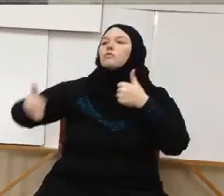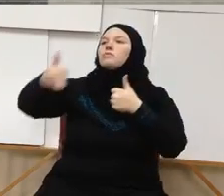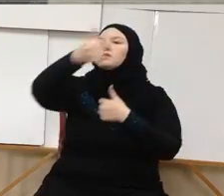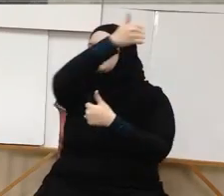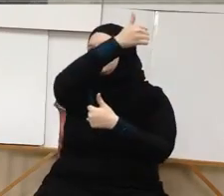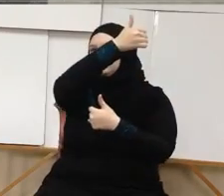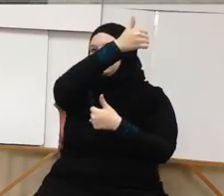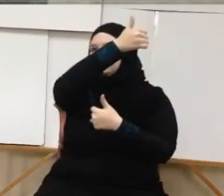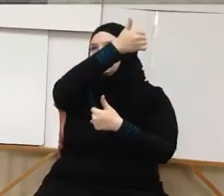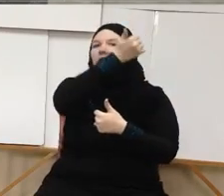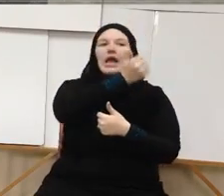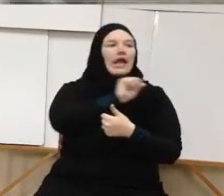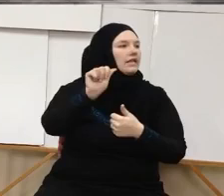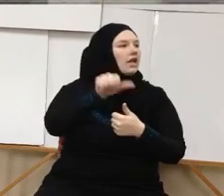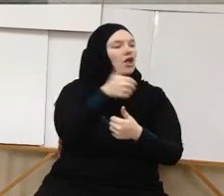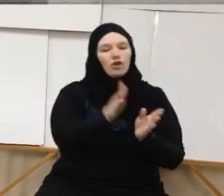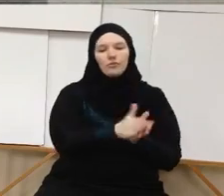revelation that was given before.